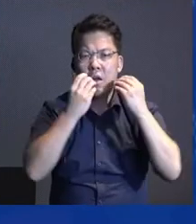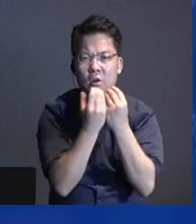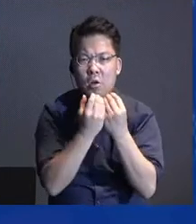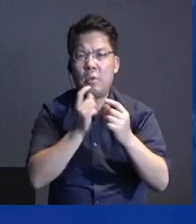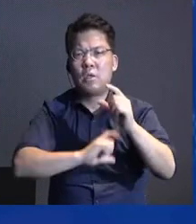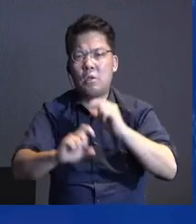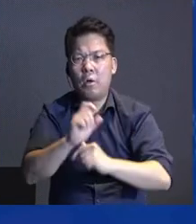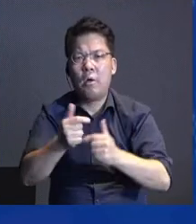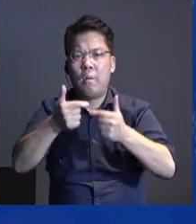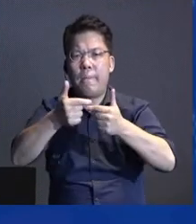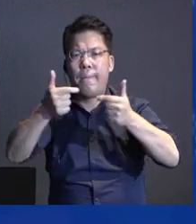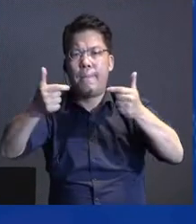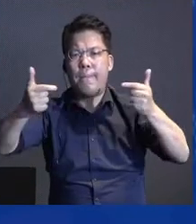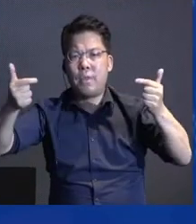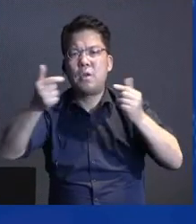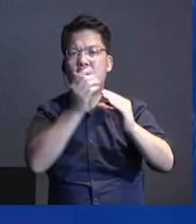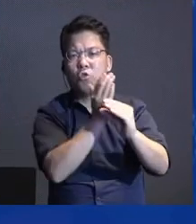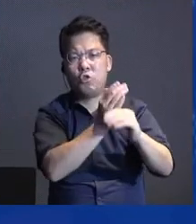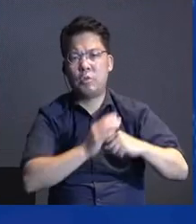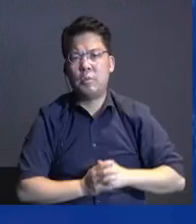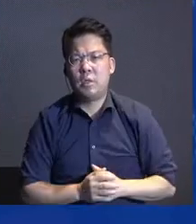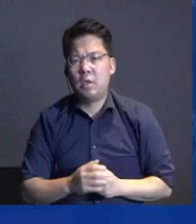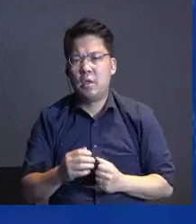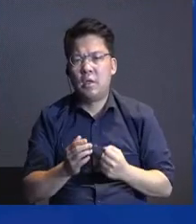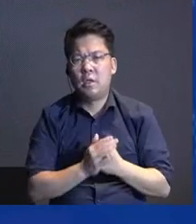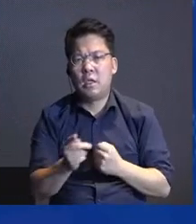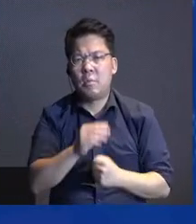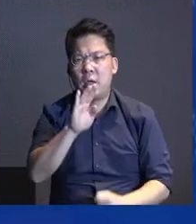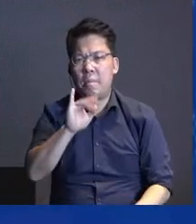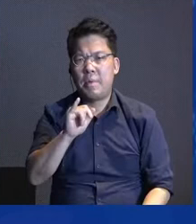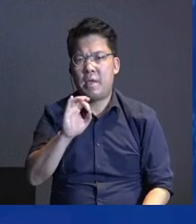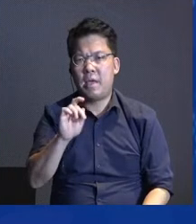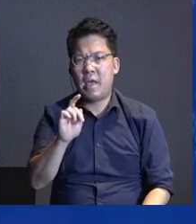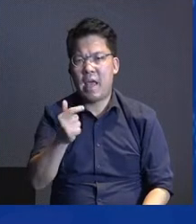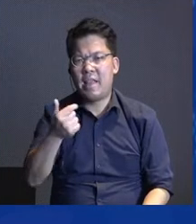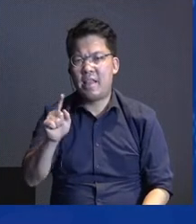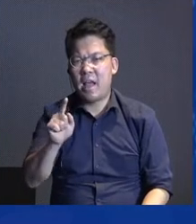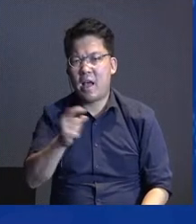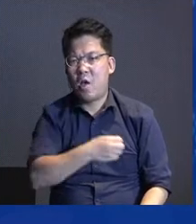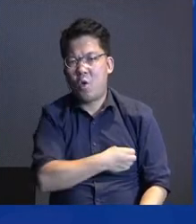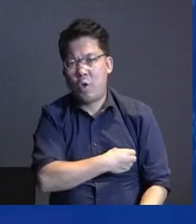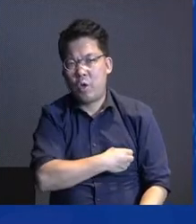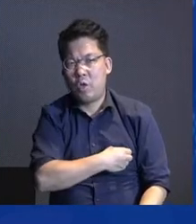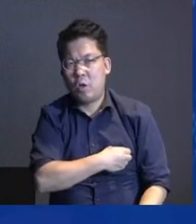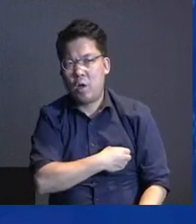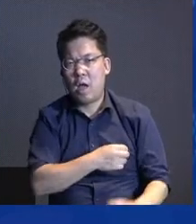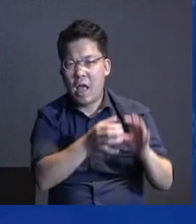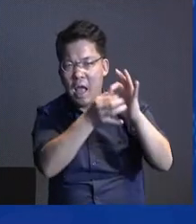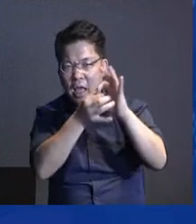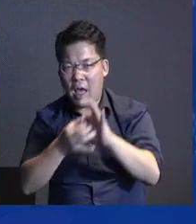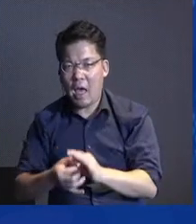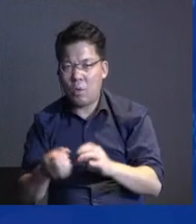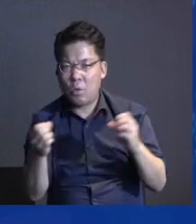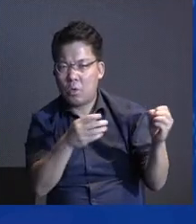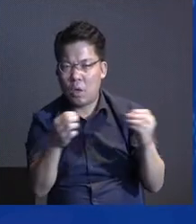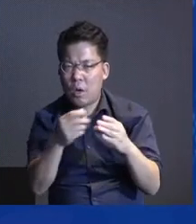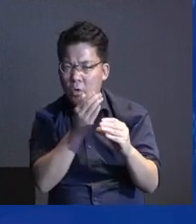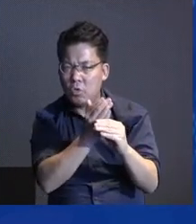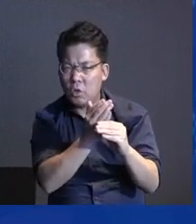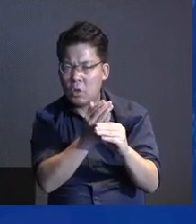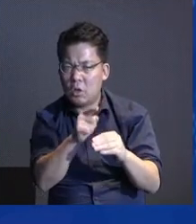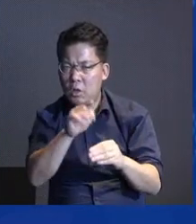discussion with them to also see how to transfer the format and activity to other